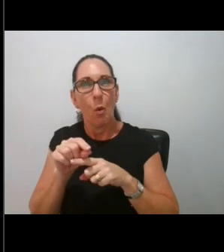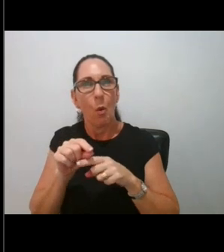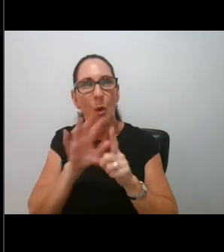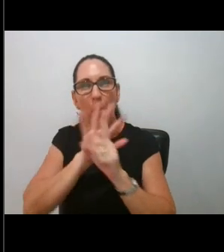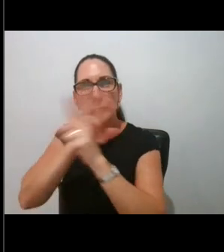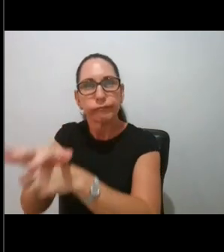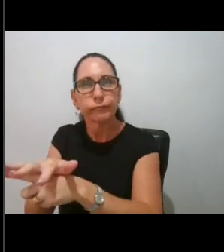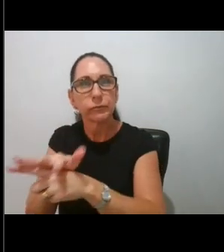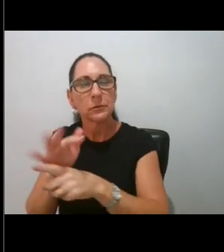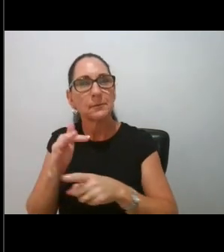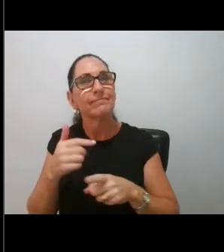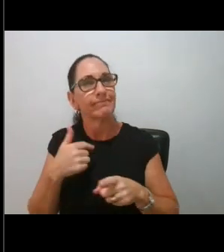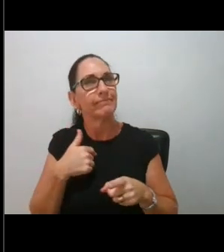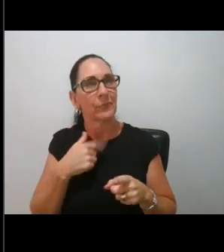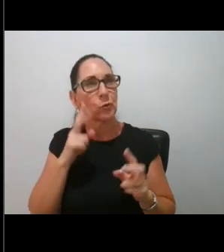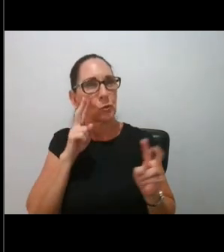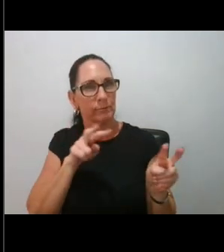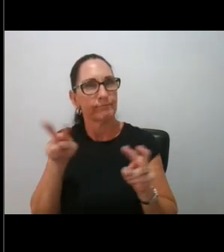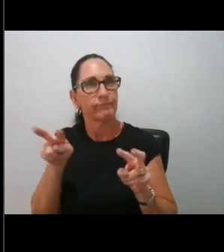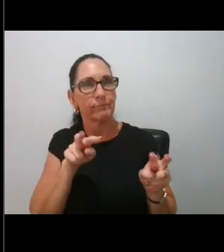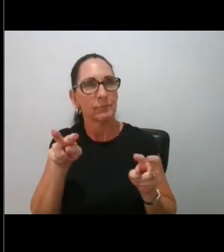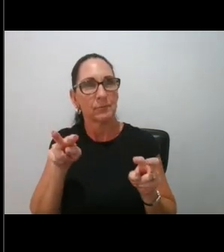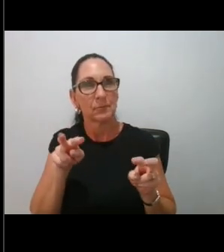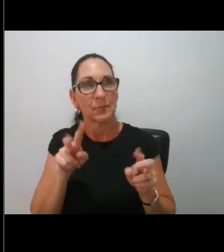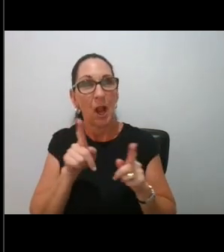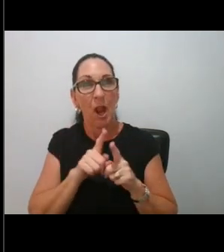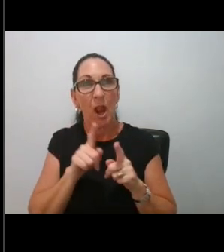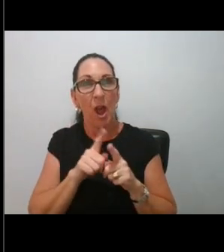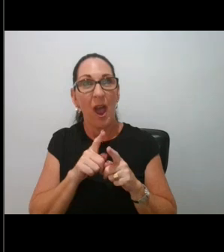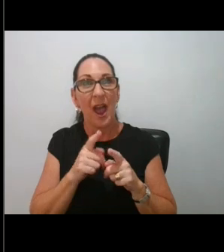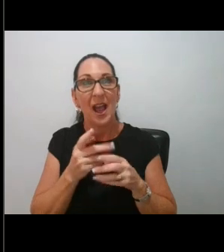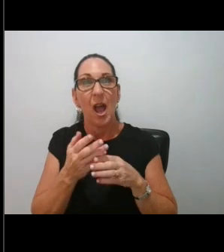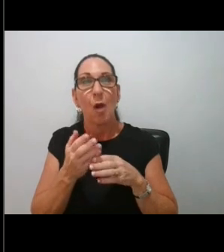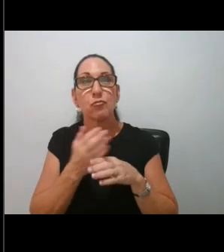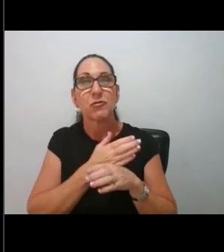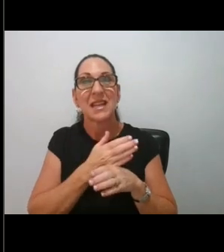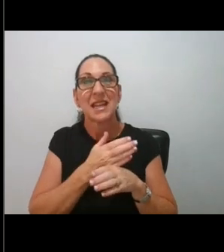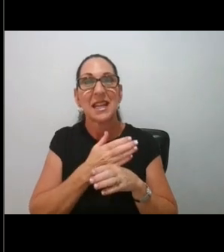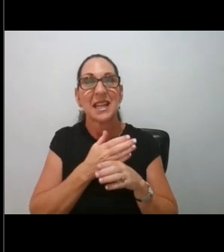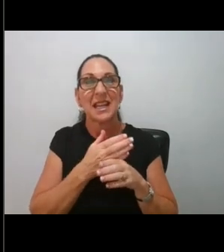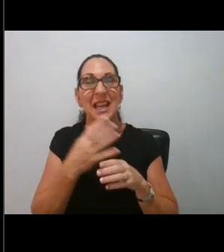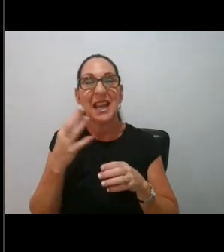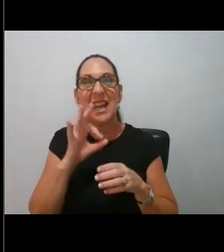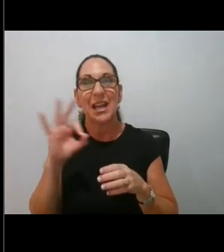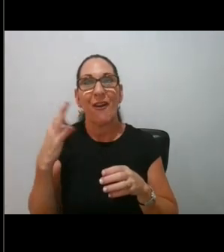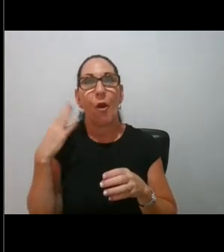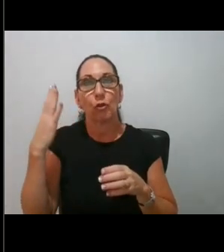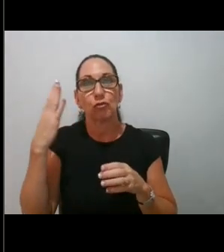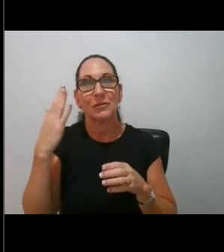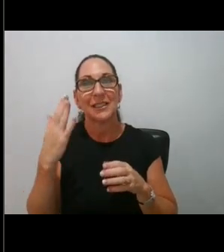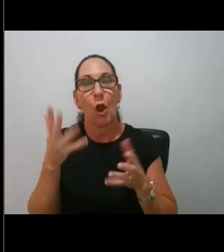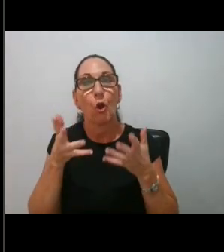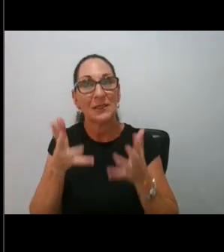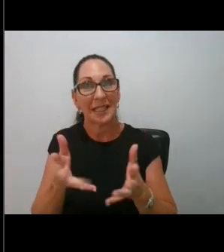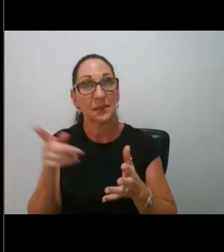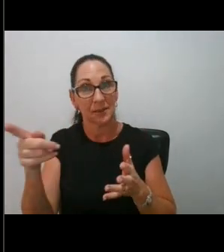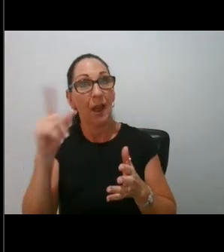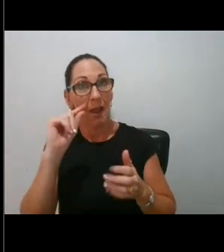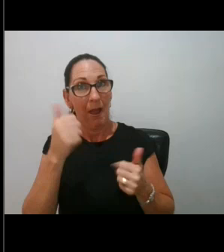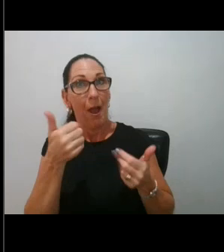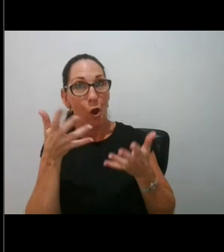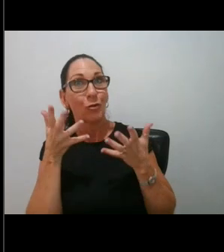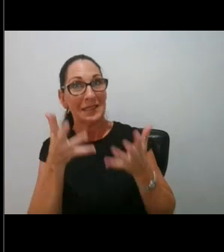And that also includes the idea of free and voluntary consent. So if a person's consenting, but actually they're really scared about what